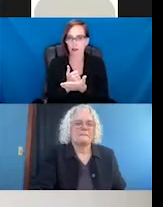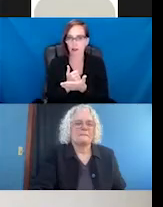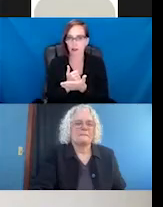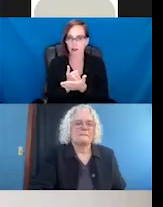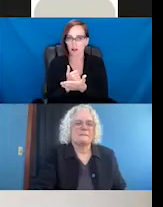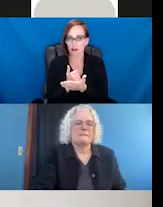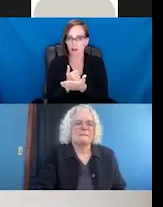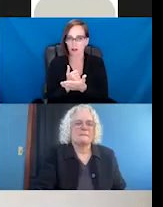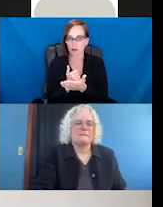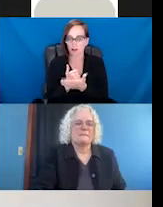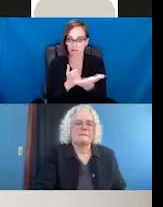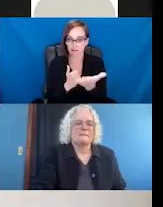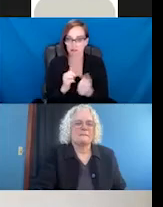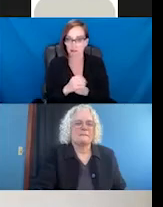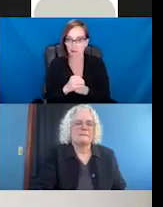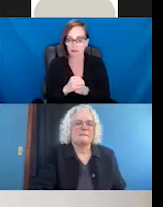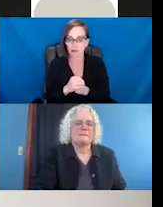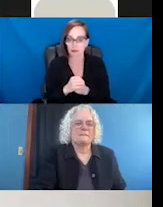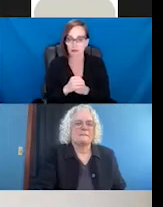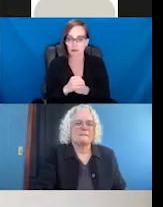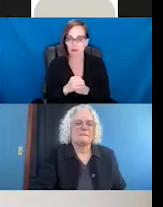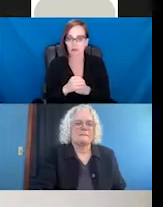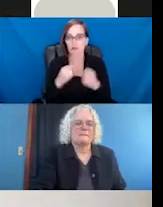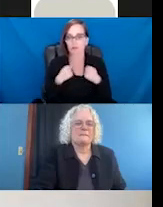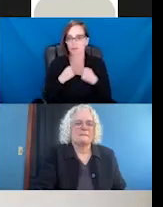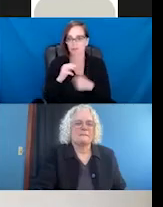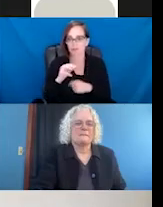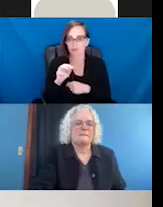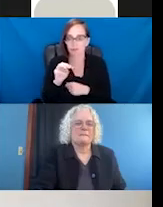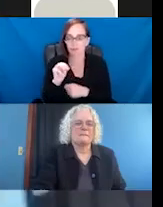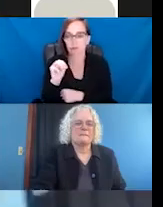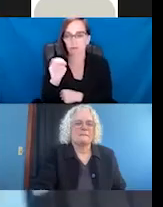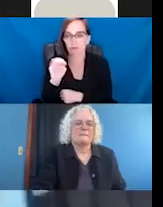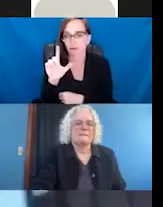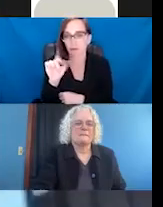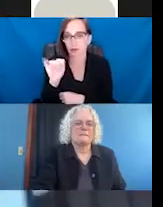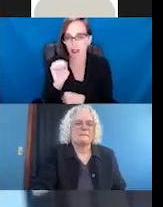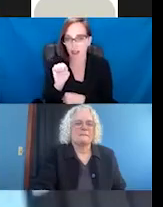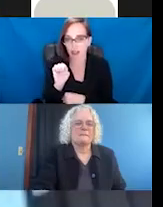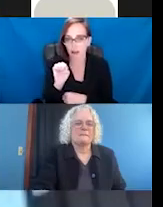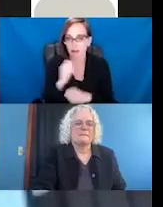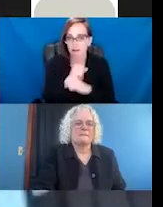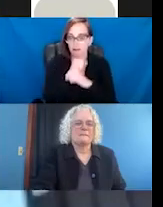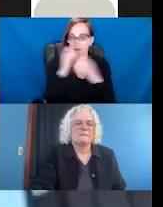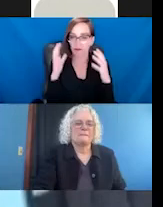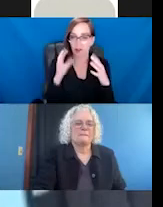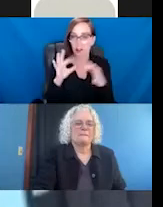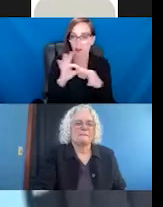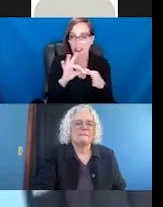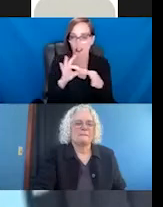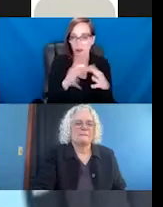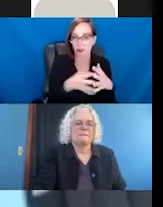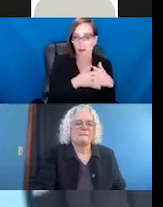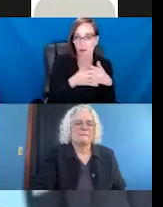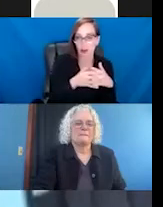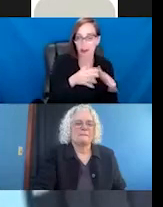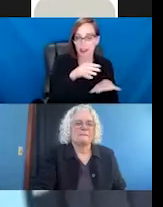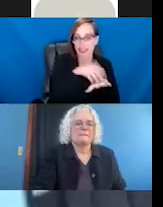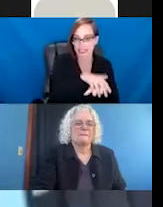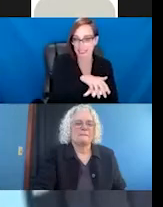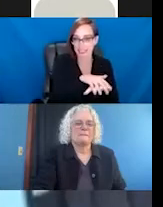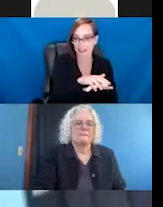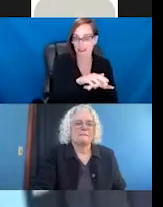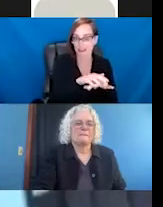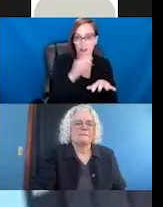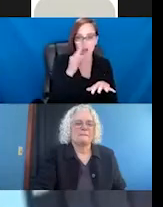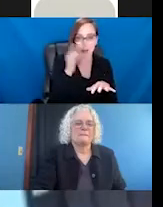opportunity? When I think about the relationship of American Indian tribes here in the state of Minnesota with the state governor,